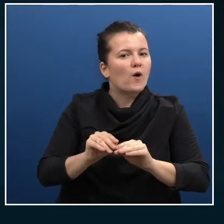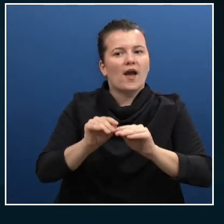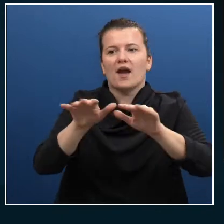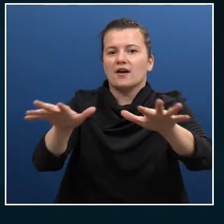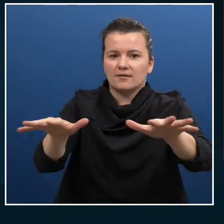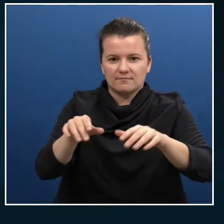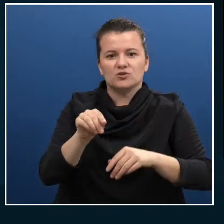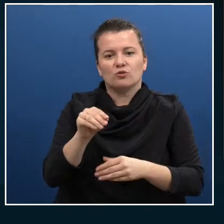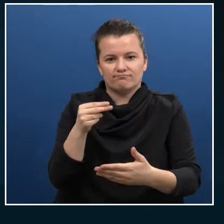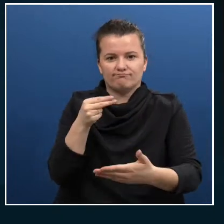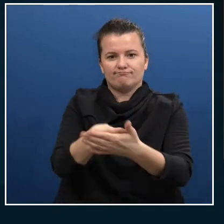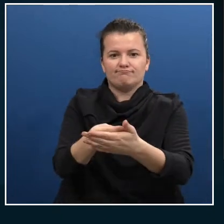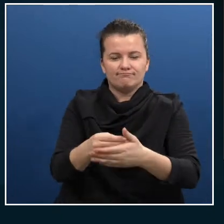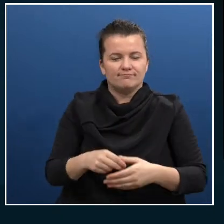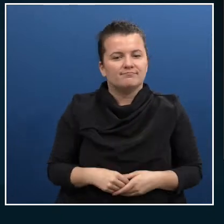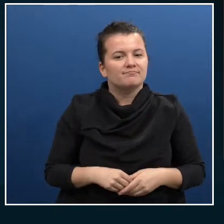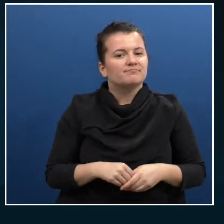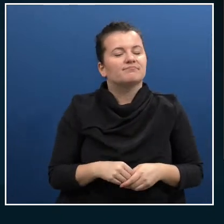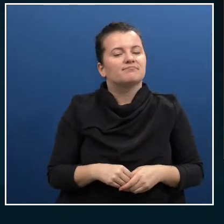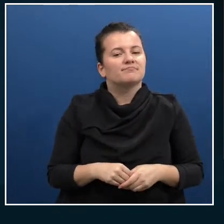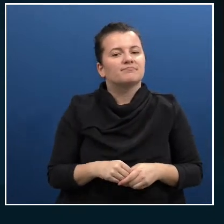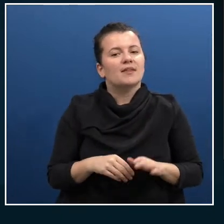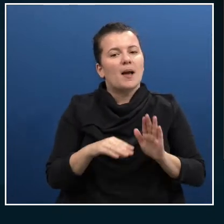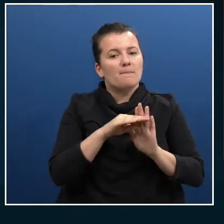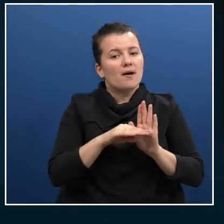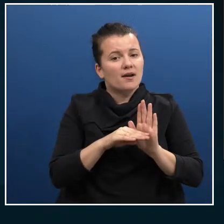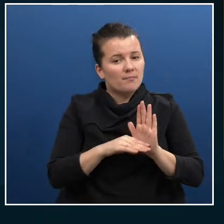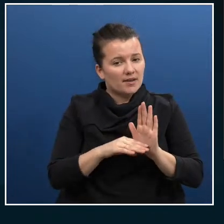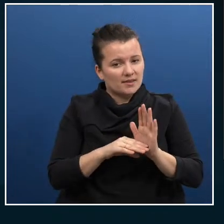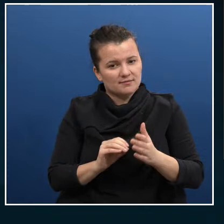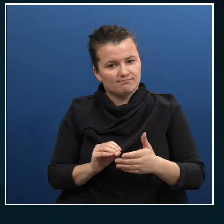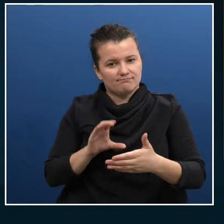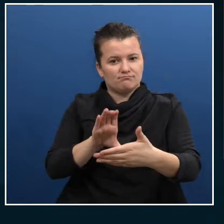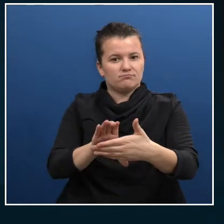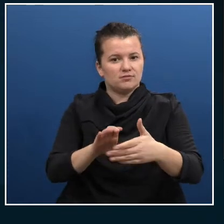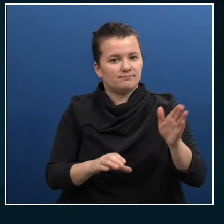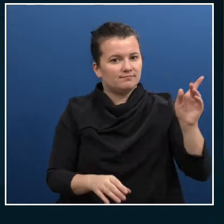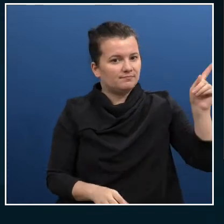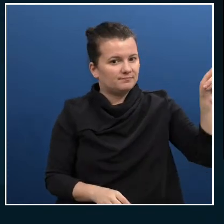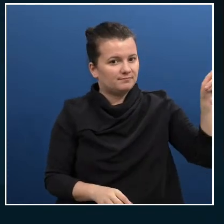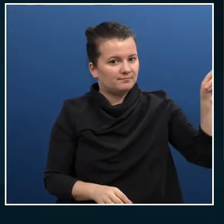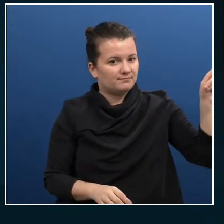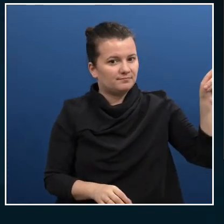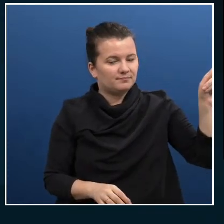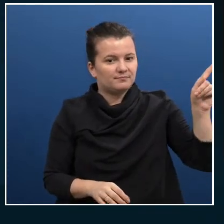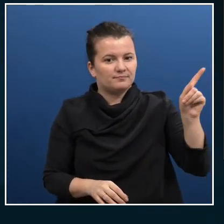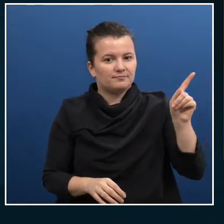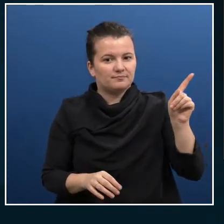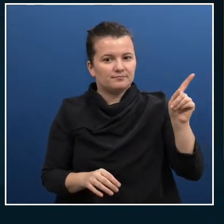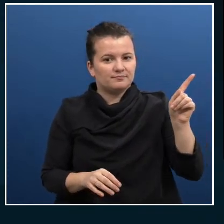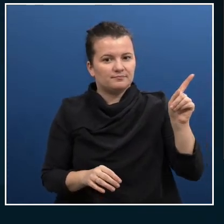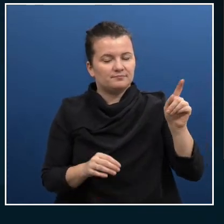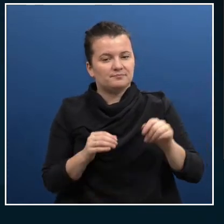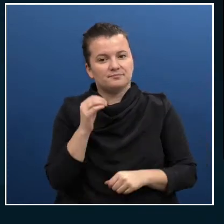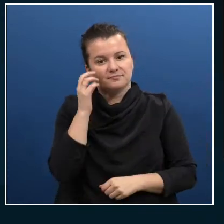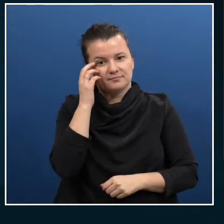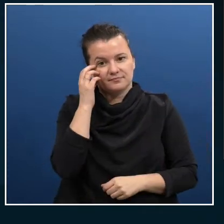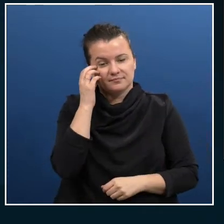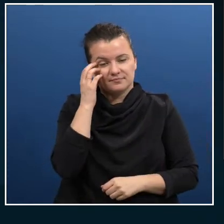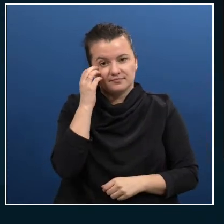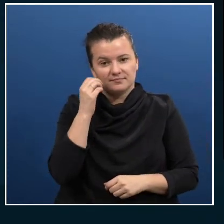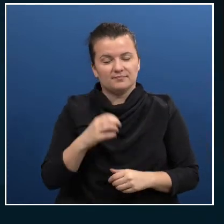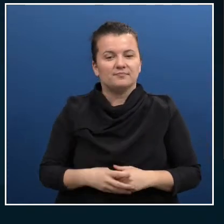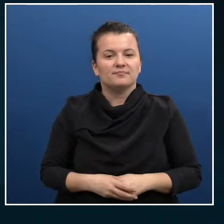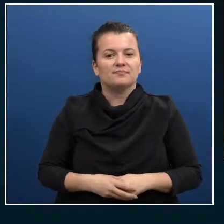all the parameters to this module. So these parameters were all collected above in this file as parameter